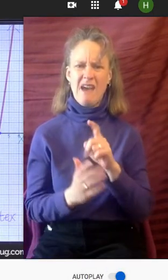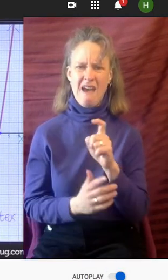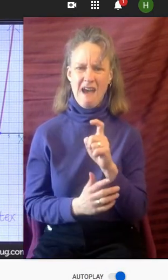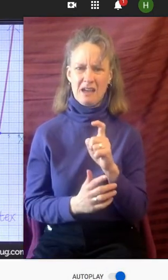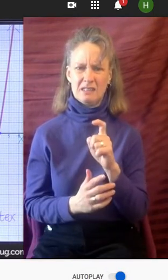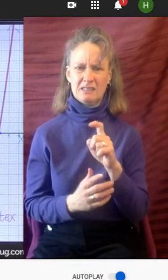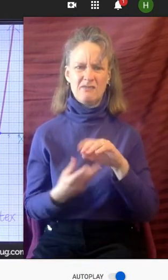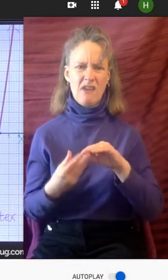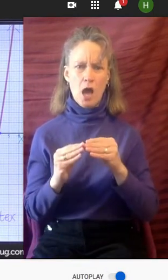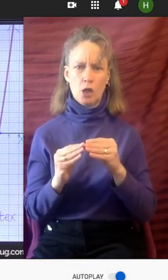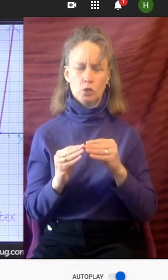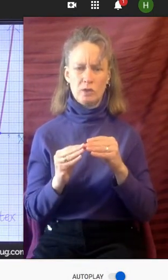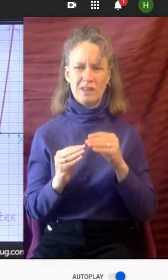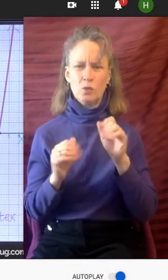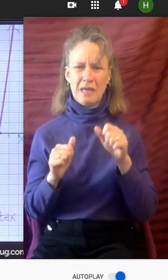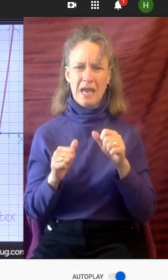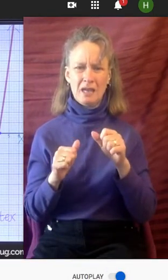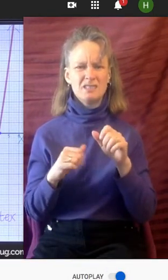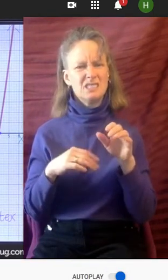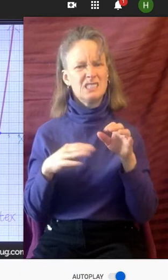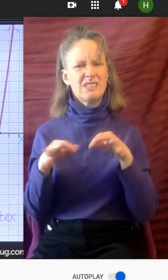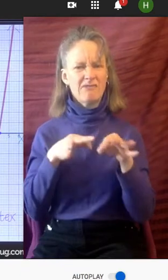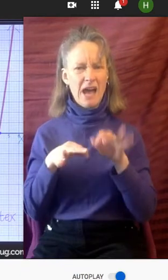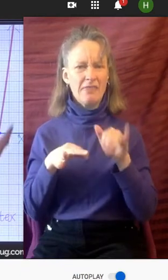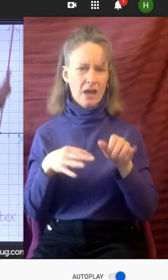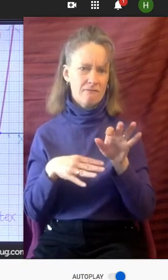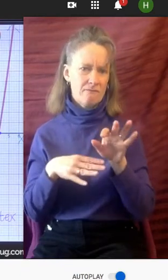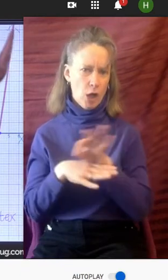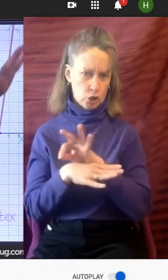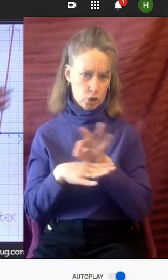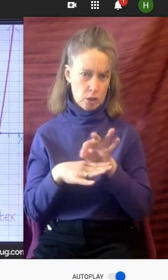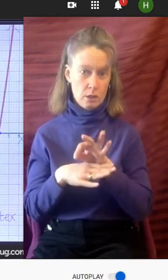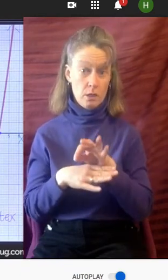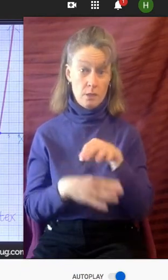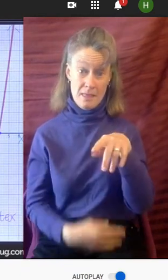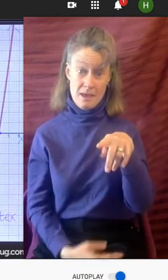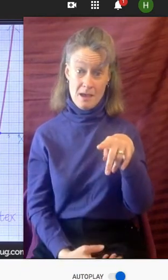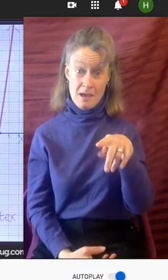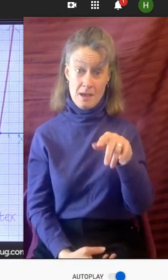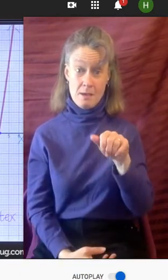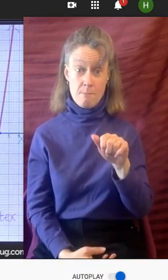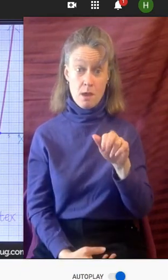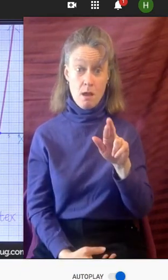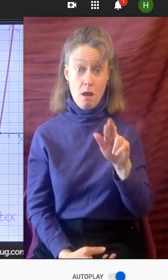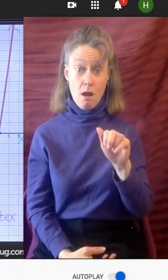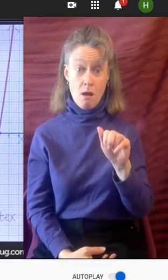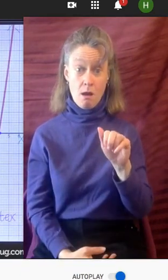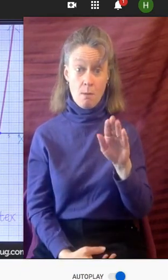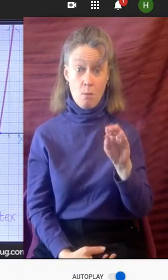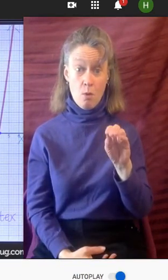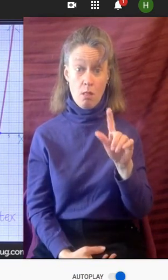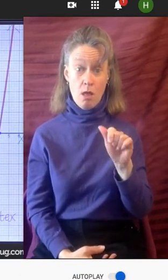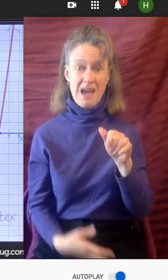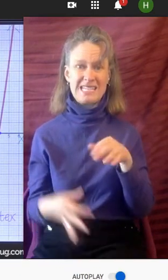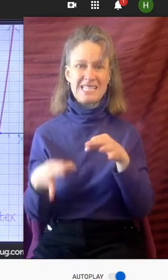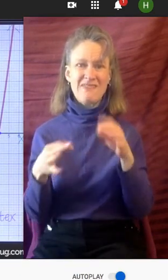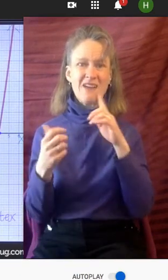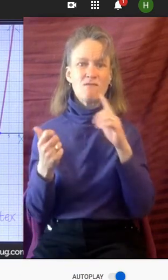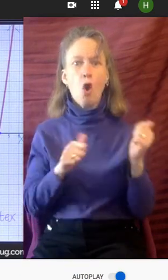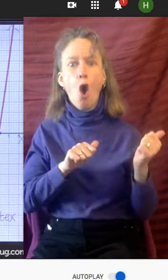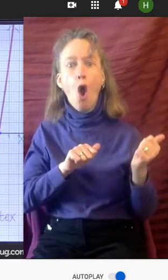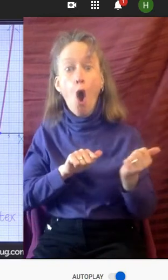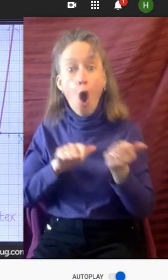defined. So as we can see, a parabola is defined for all x values. Let me show